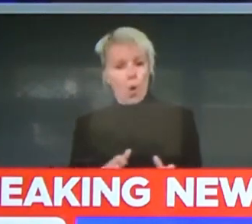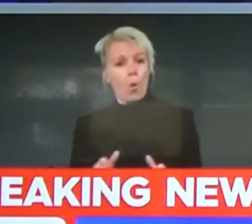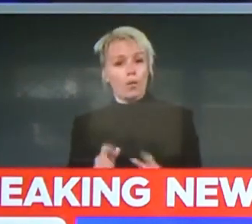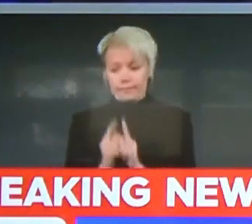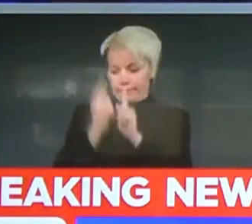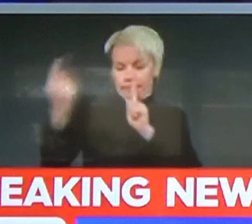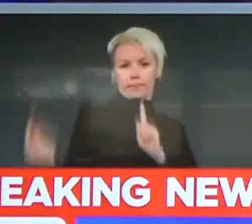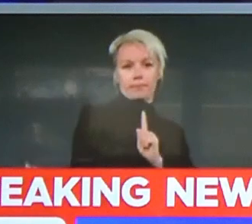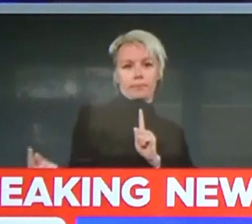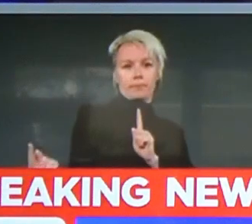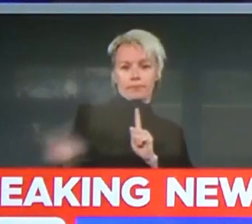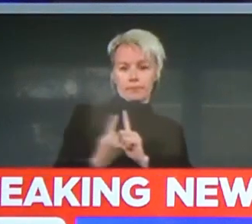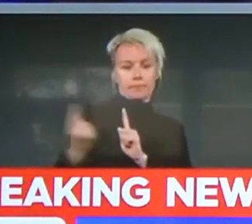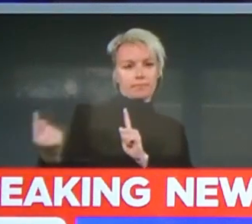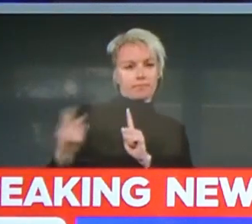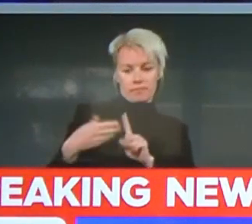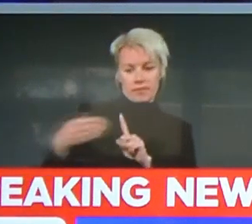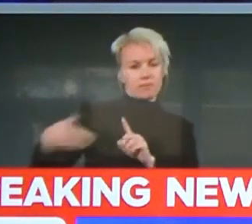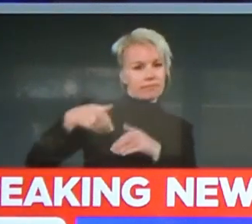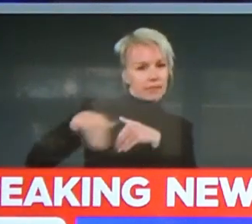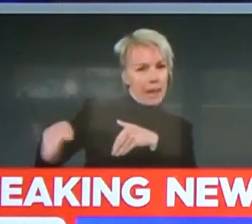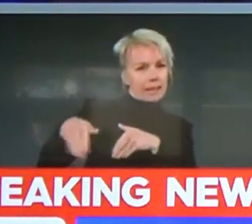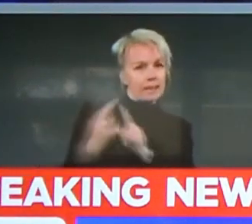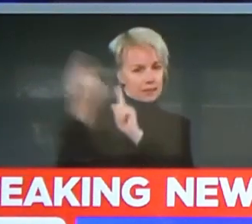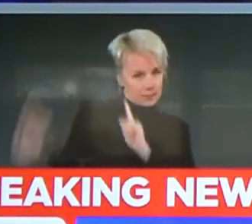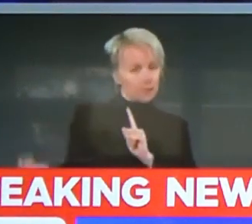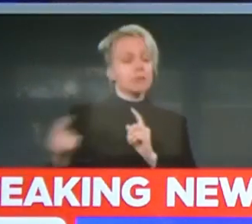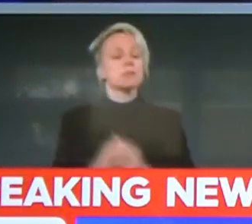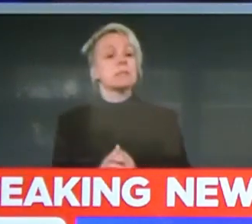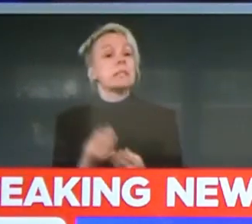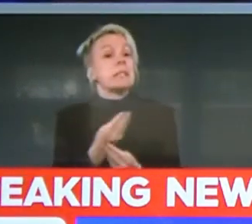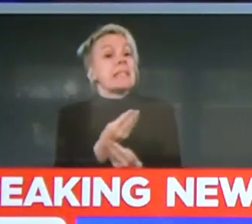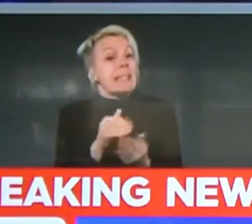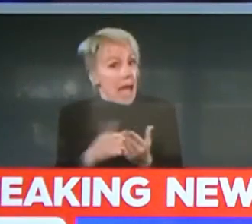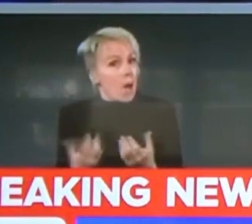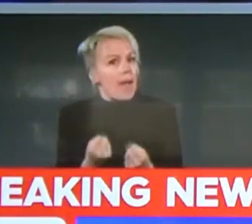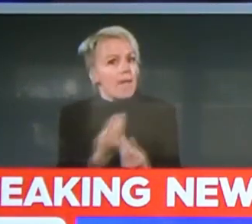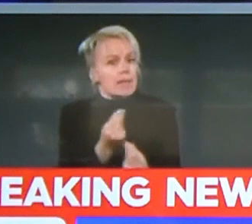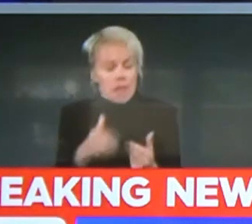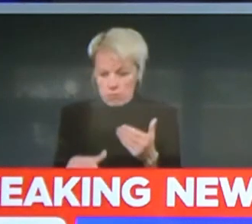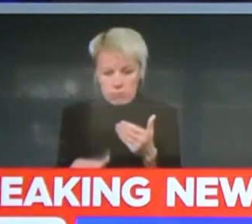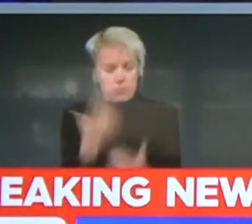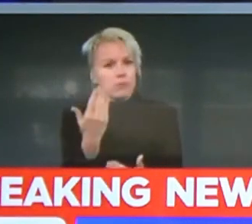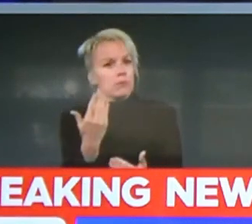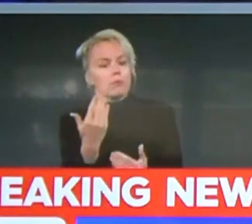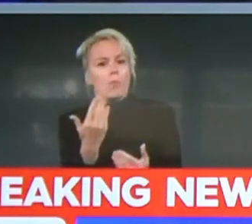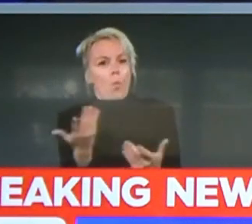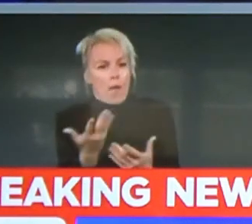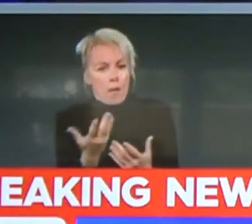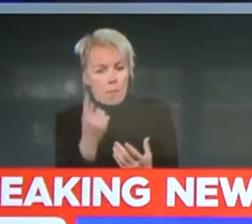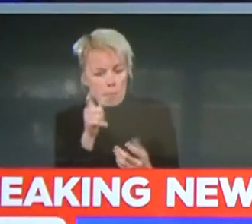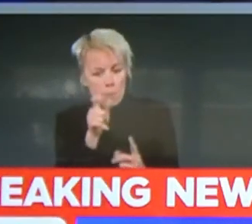fact that we do have some community transmission, cases that aren't clearly contacts that have appeared in small